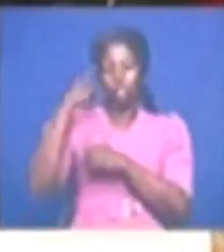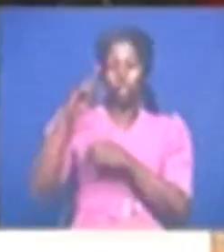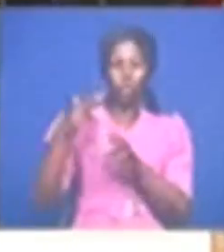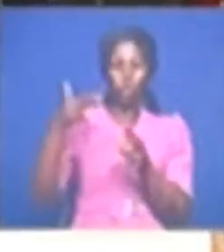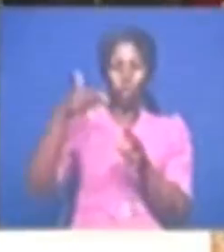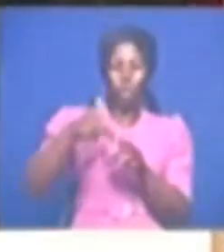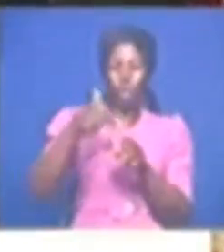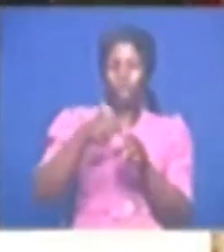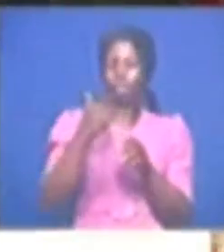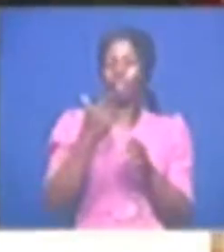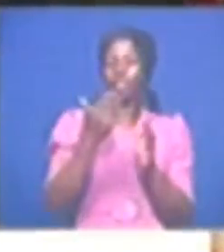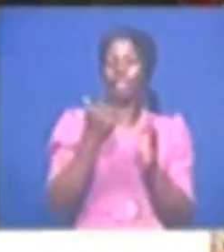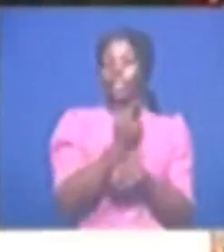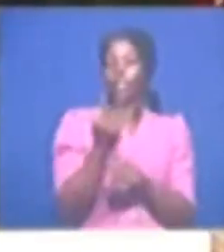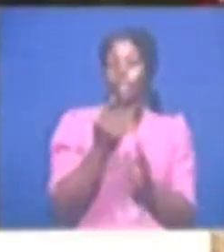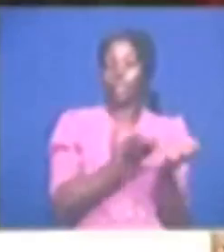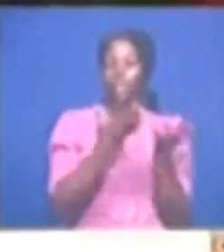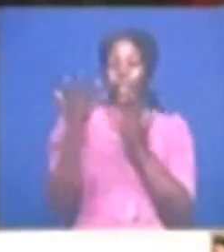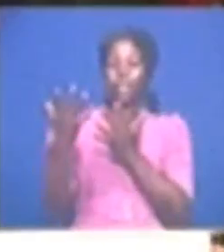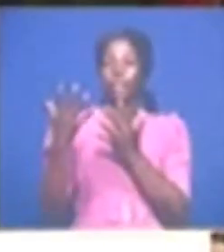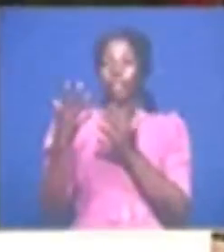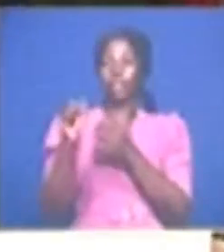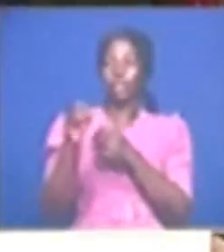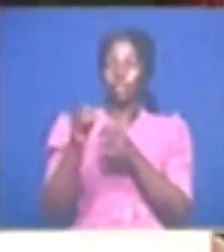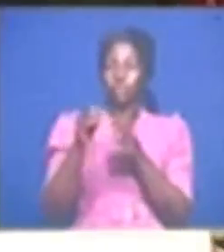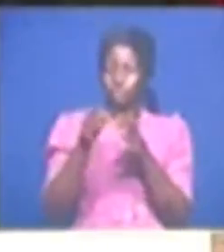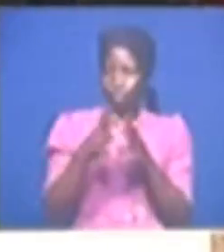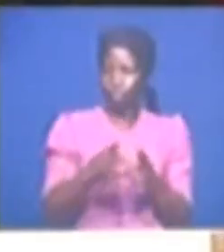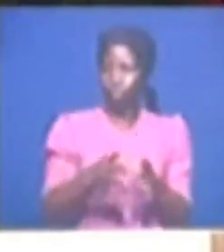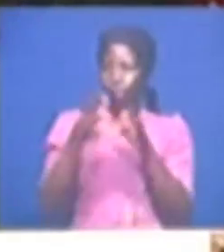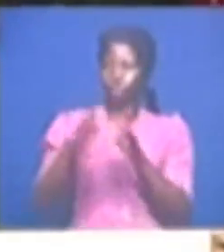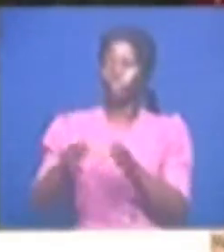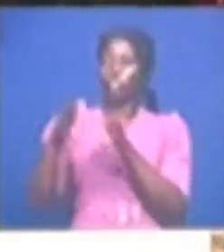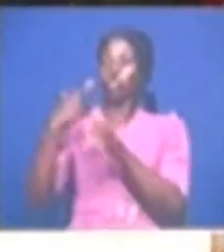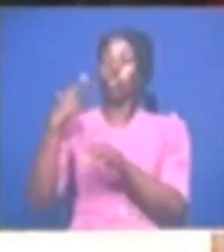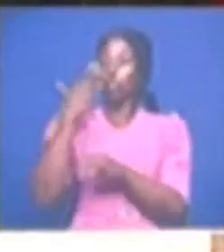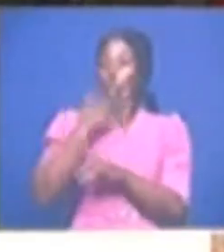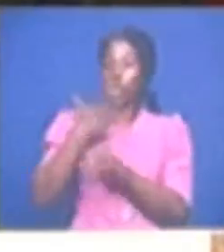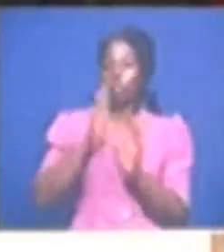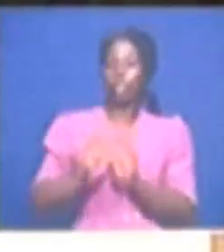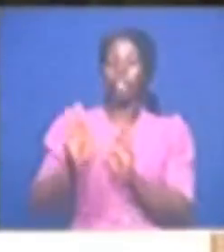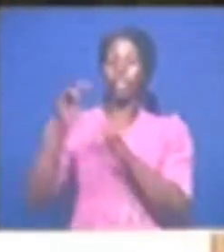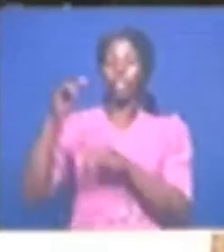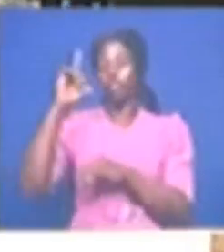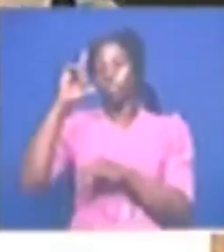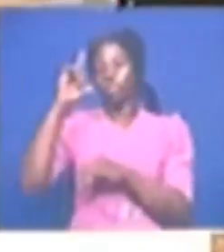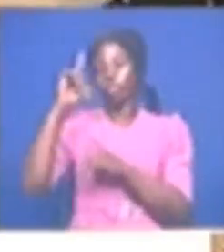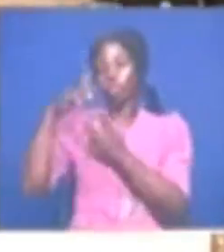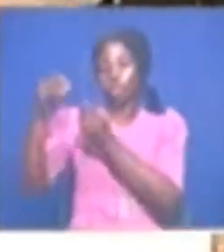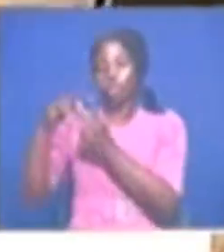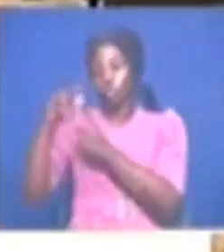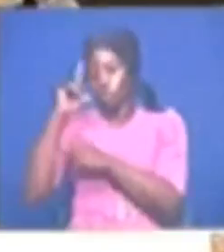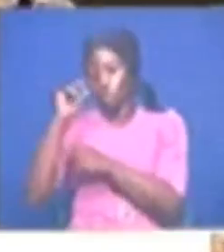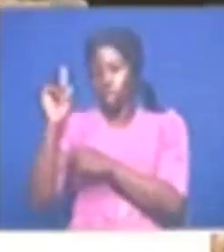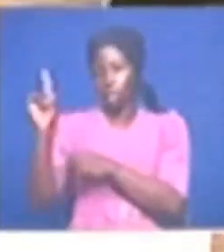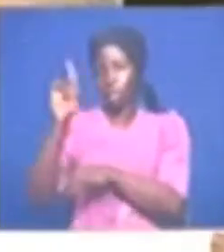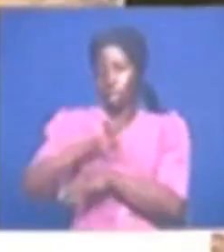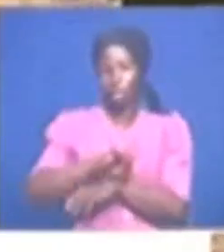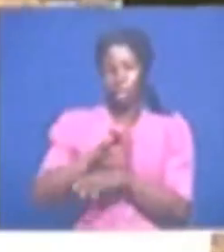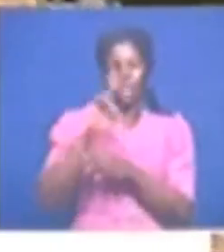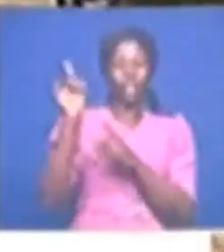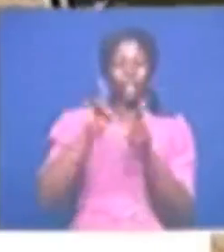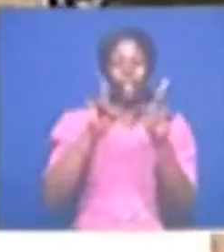carrying 150 barrels of oil, will be leaving for Mombasa every day in a journey expected to take 3 days per trip. At